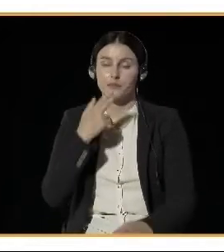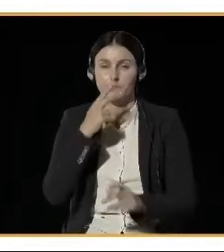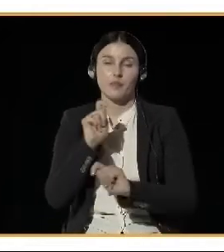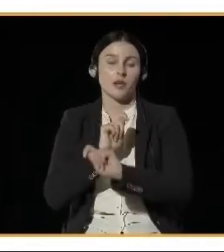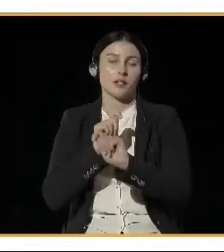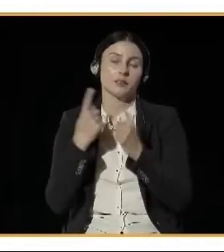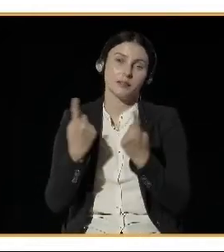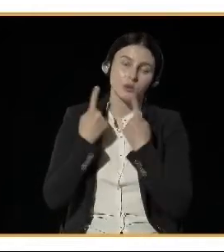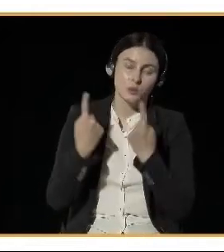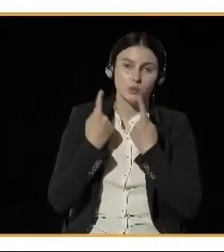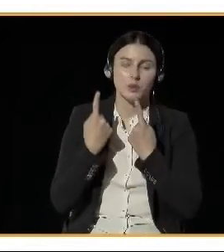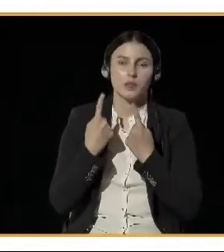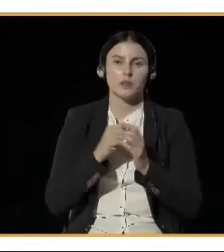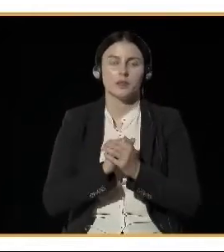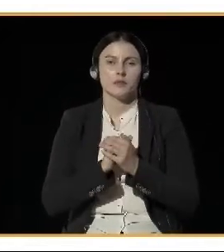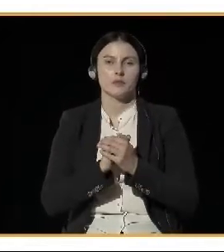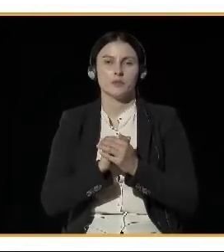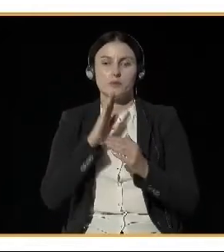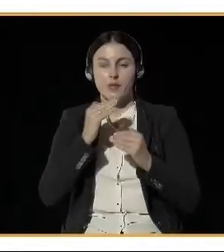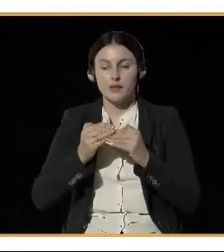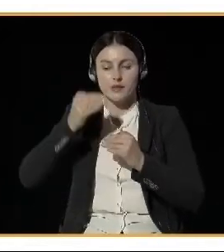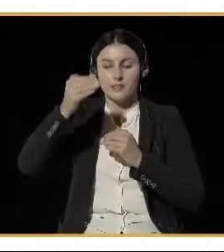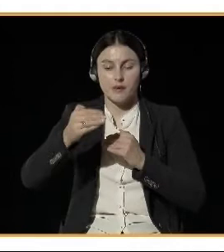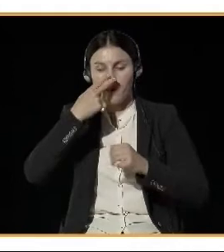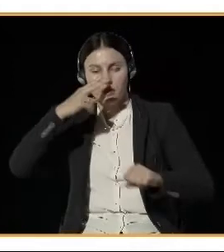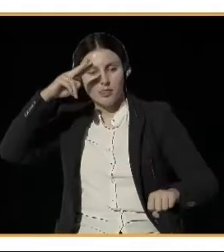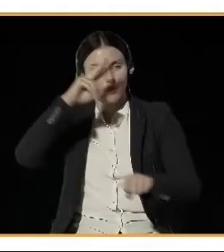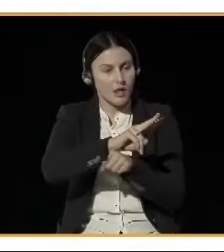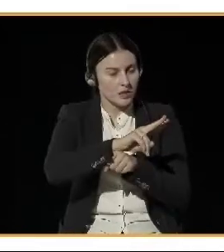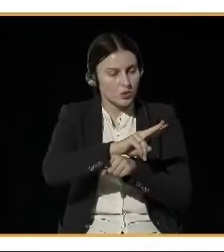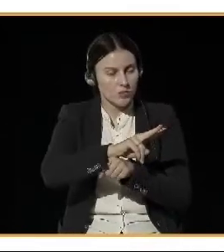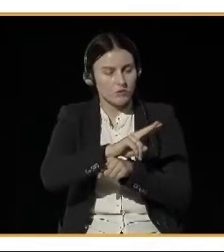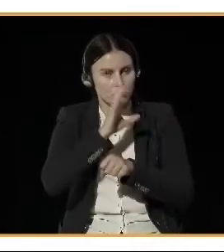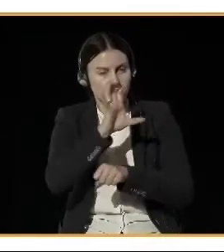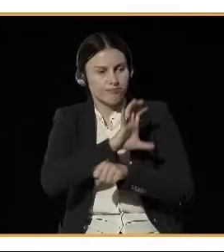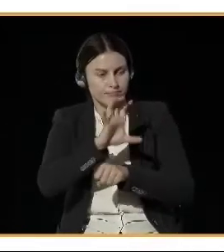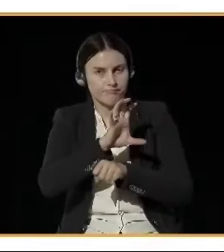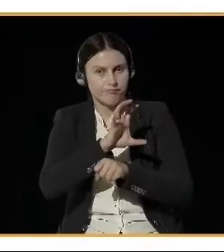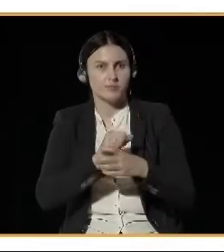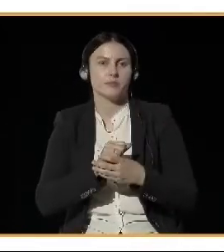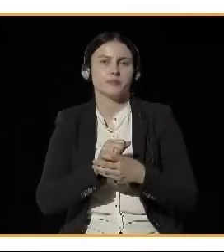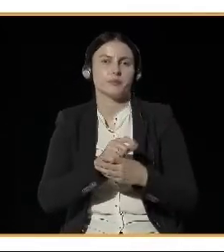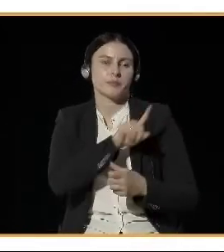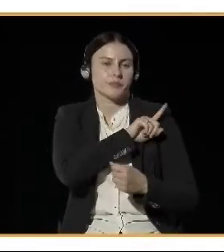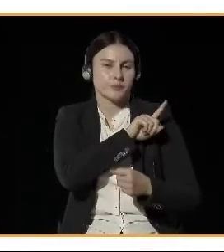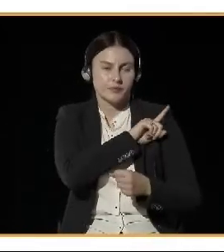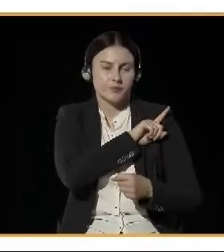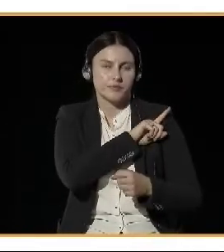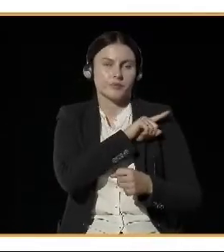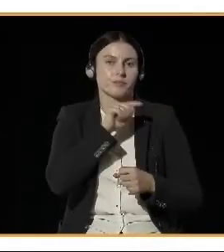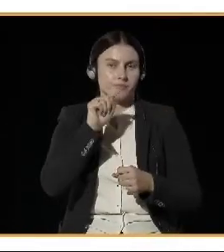external supervision, external guidance are very, very important